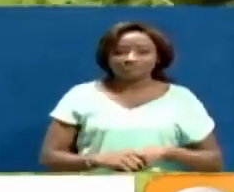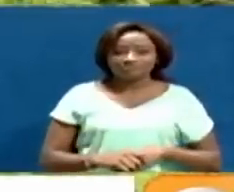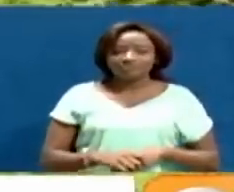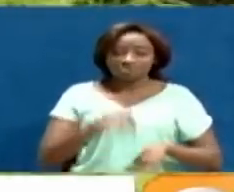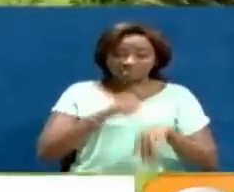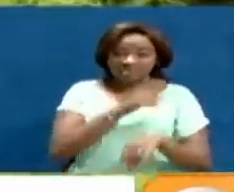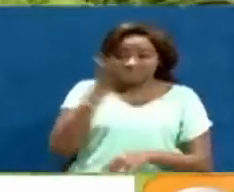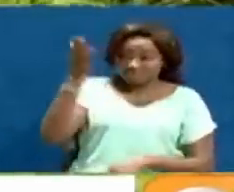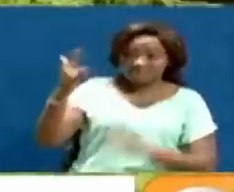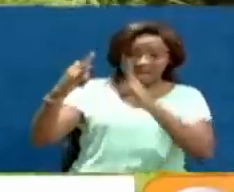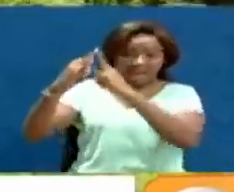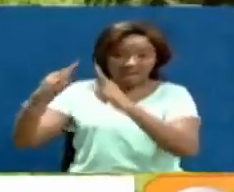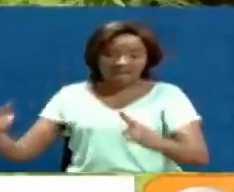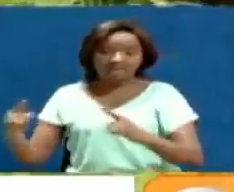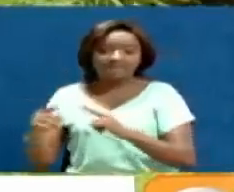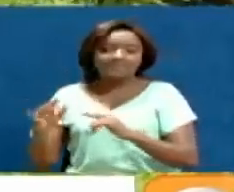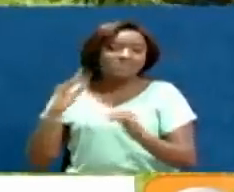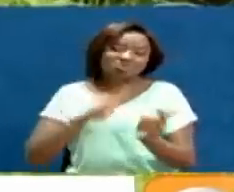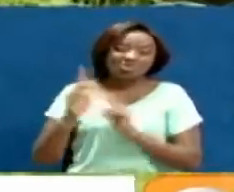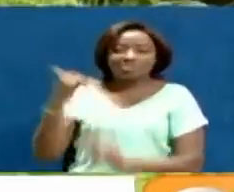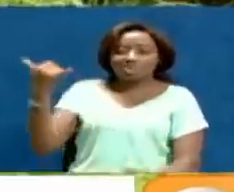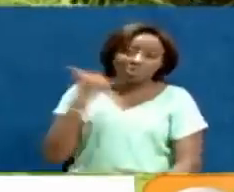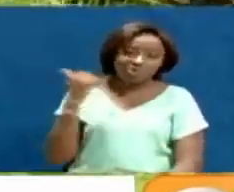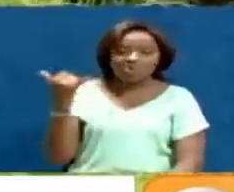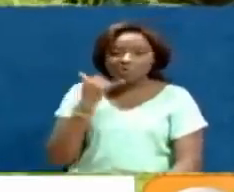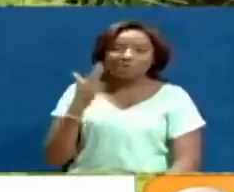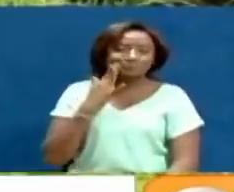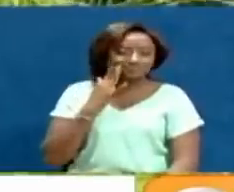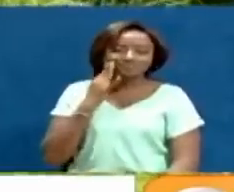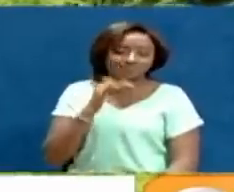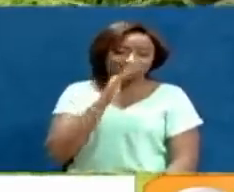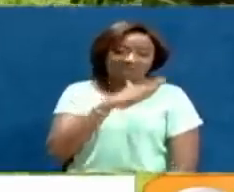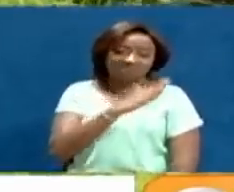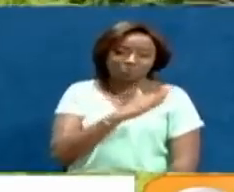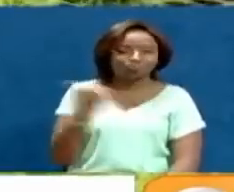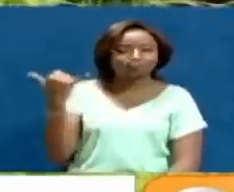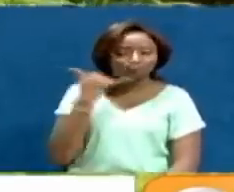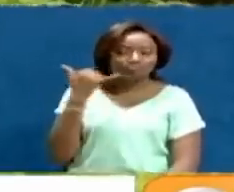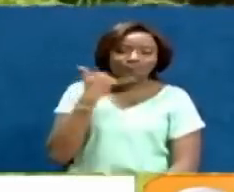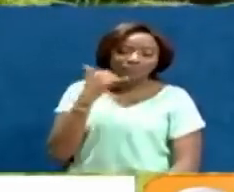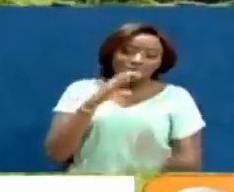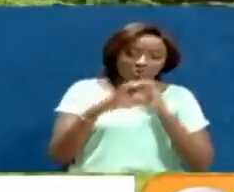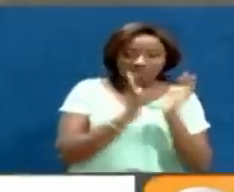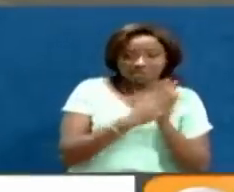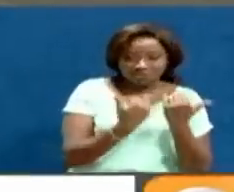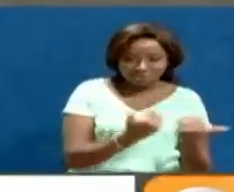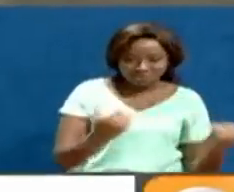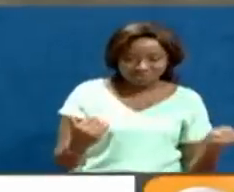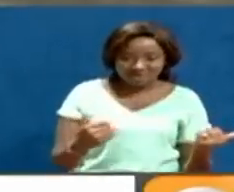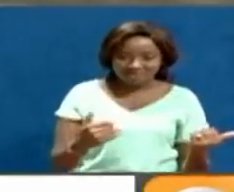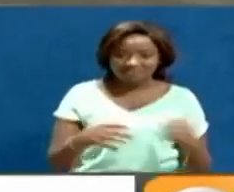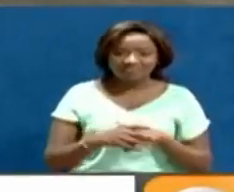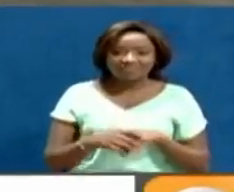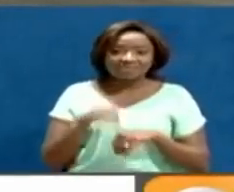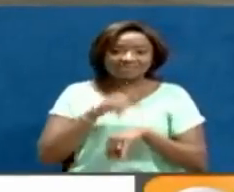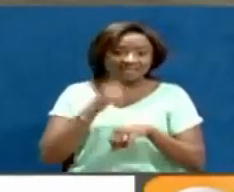he's at a camp, he normally calls every day in the afternoon and he talks with the kids. With the onset